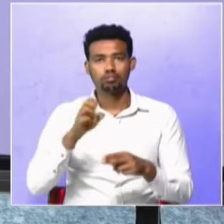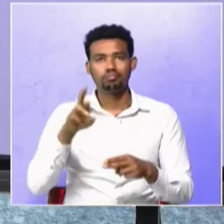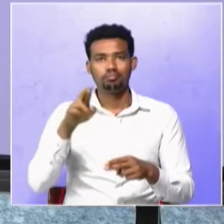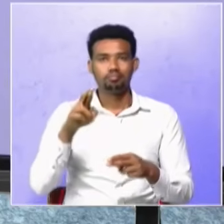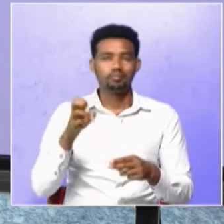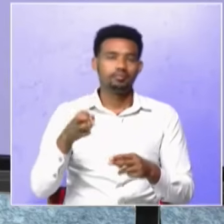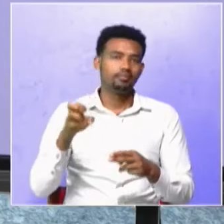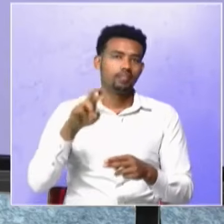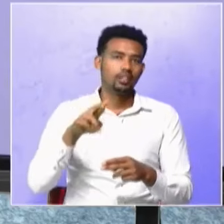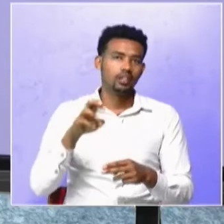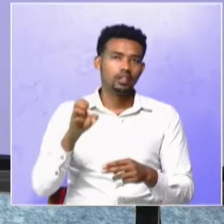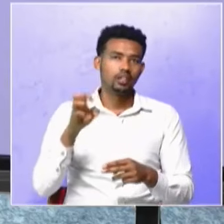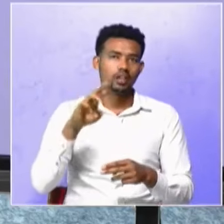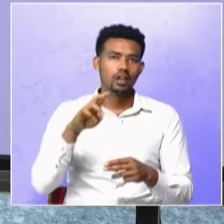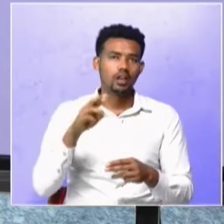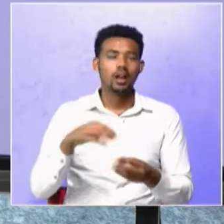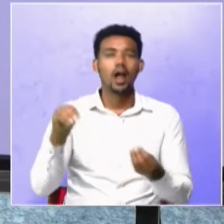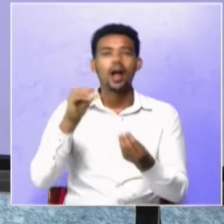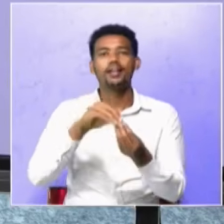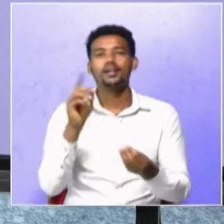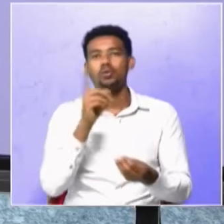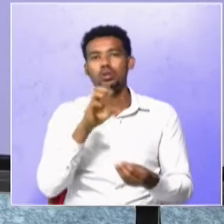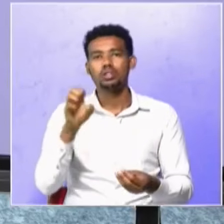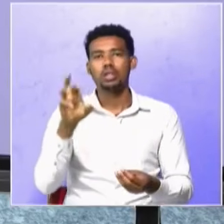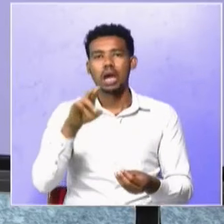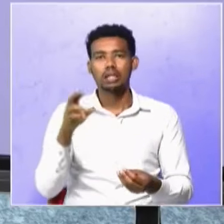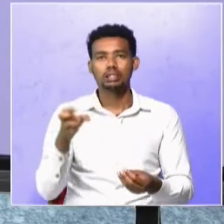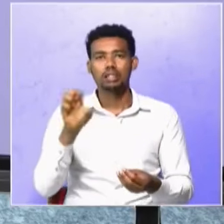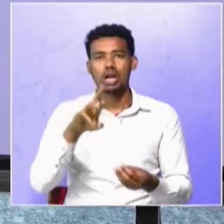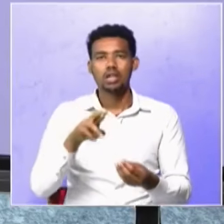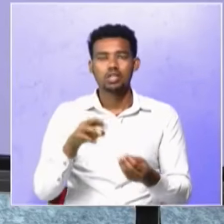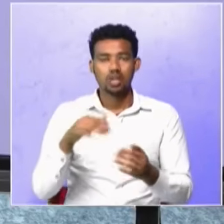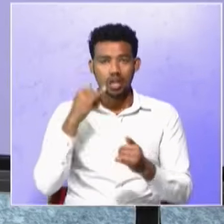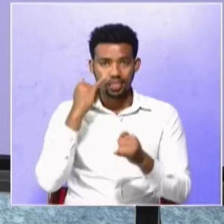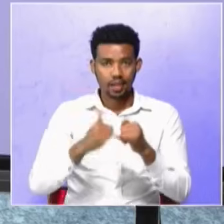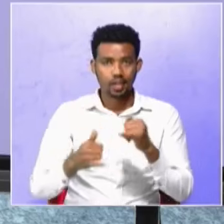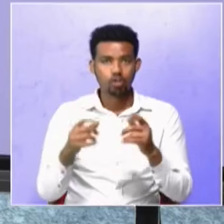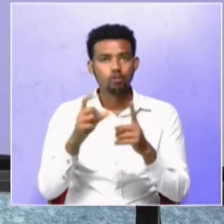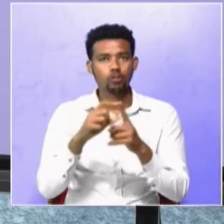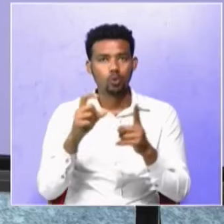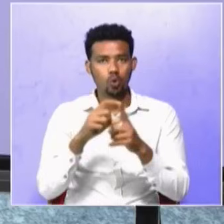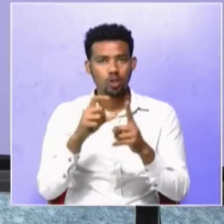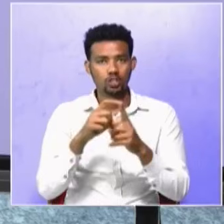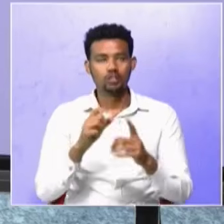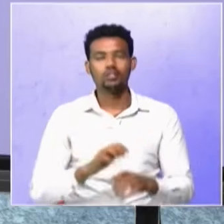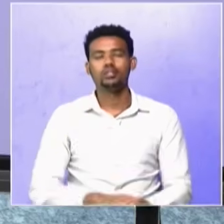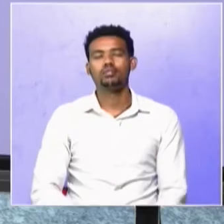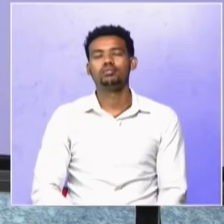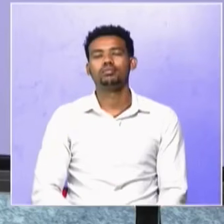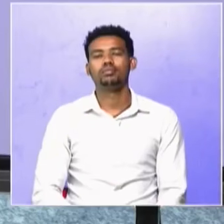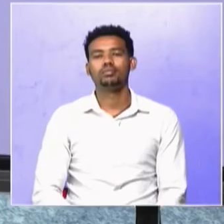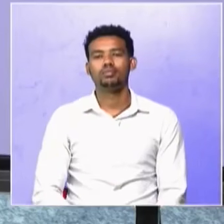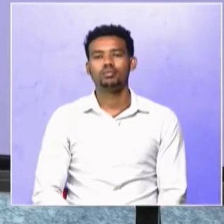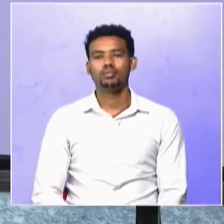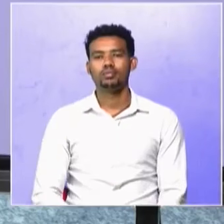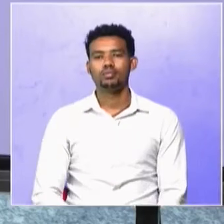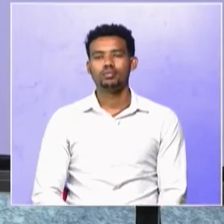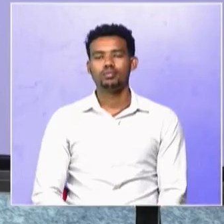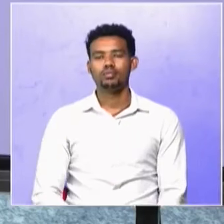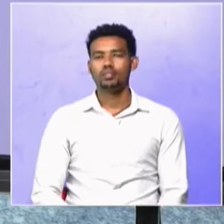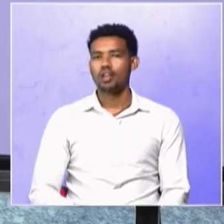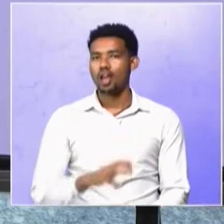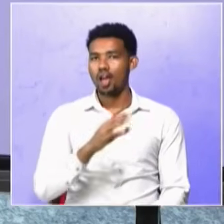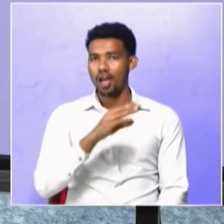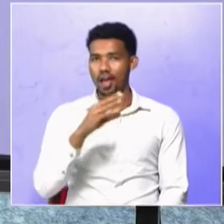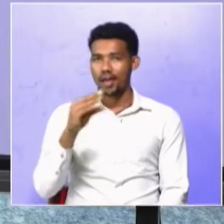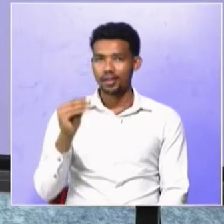bigger. Easily by adding what? Er at the end of the words. At the end of the words.